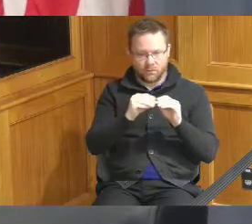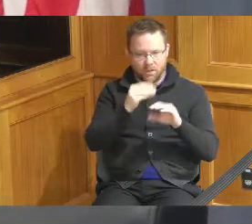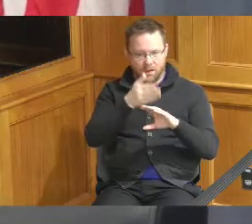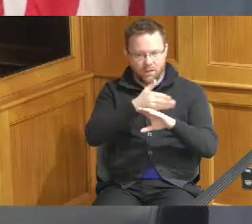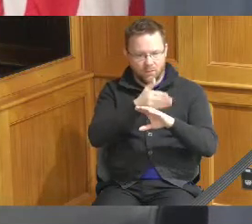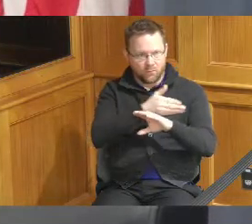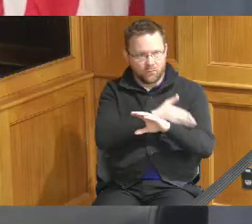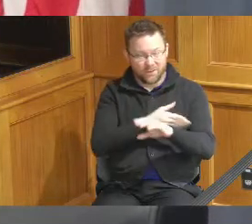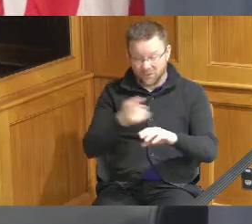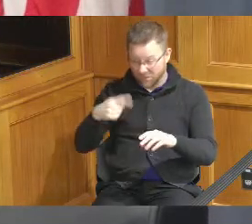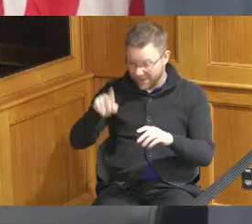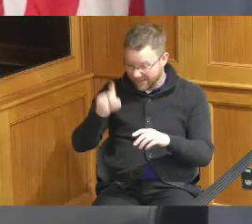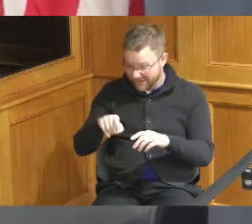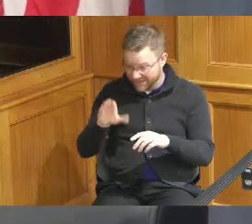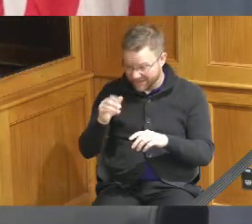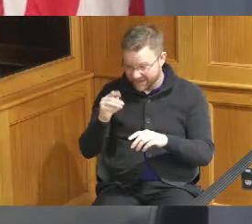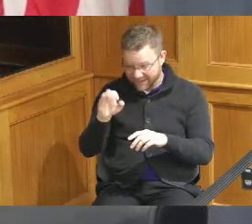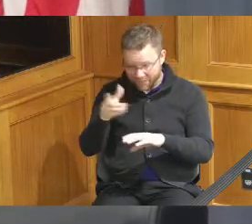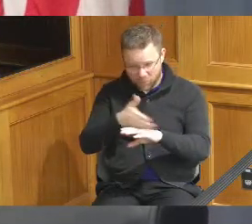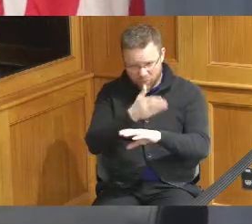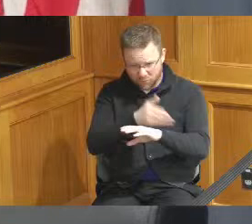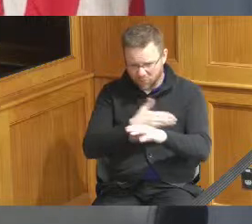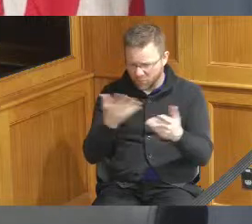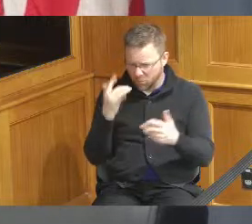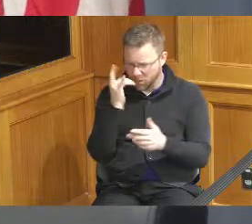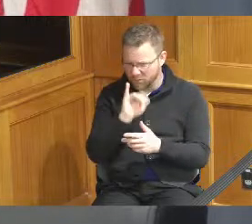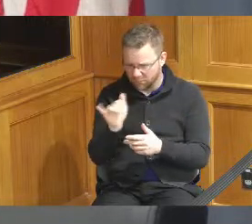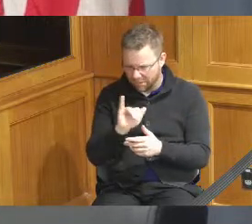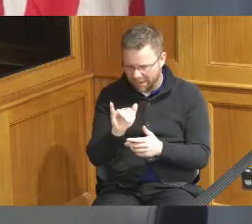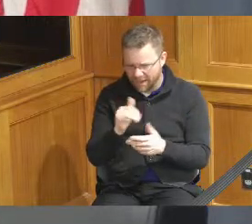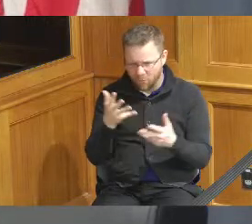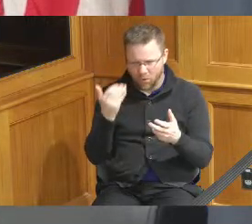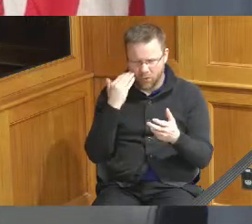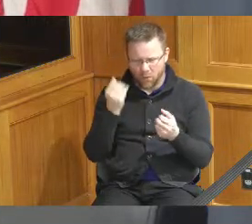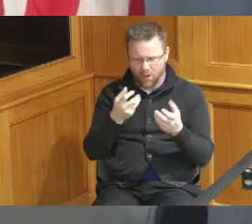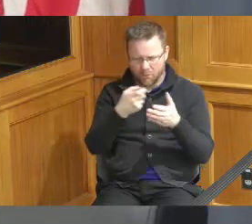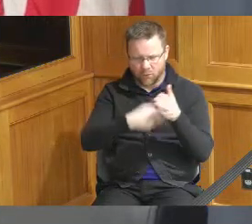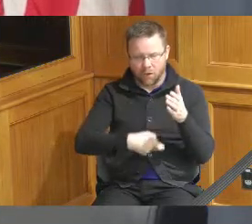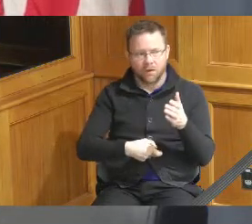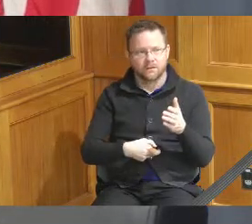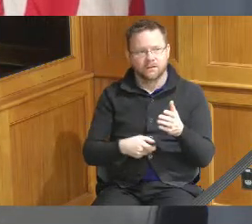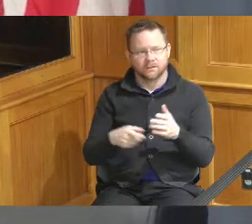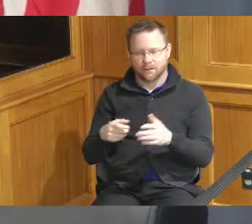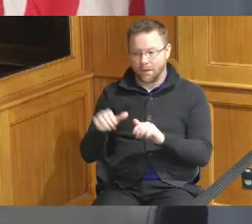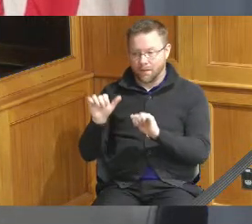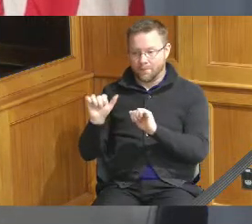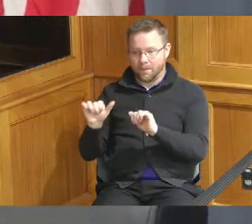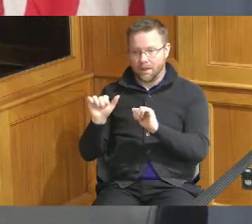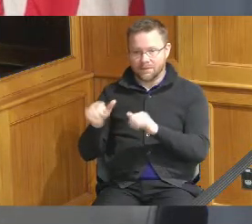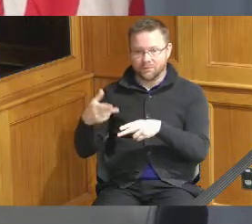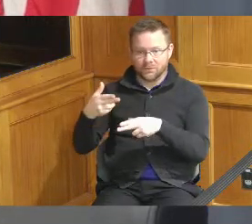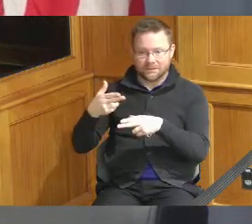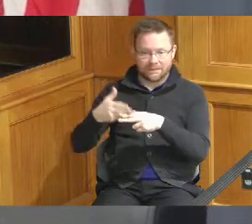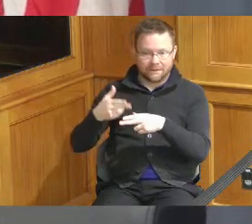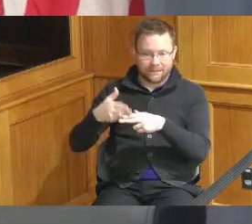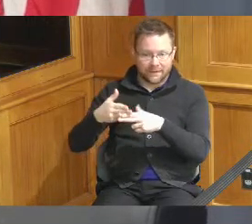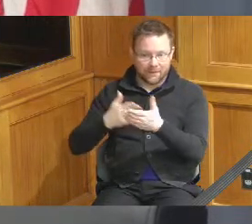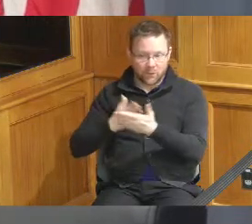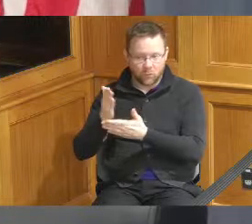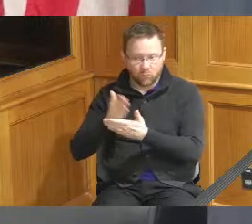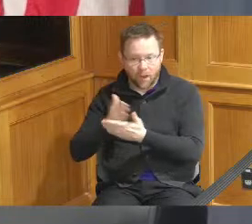Do they need capital improvements? What is that up front? And then you have on here possible naming rights over on